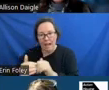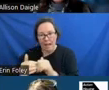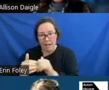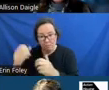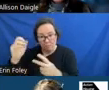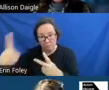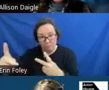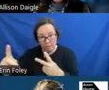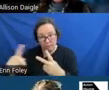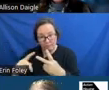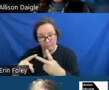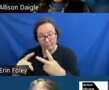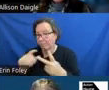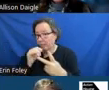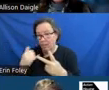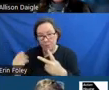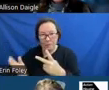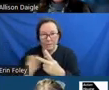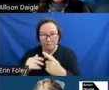family member.